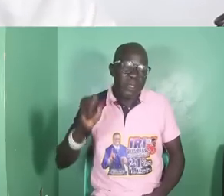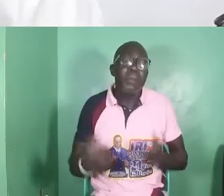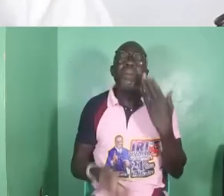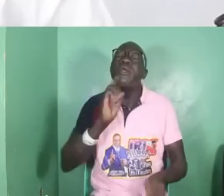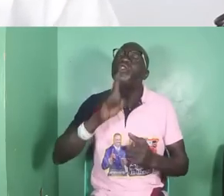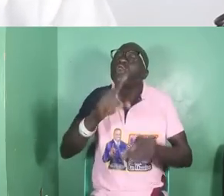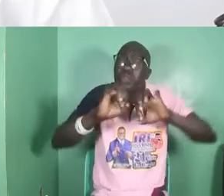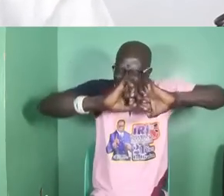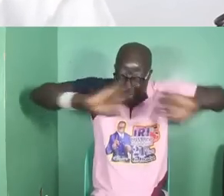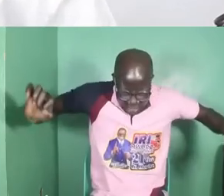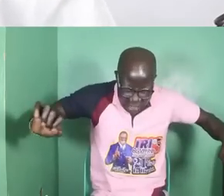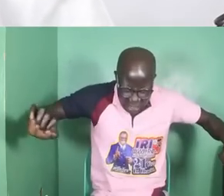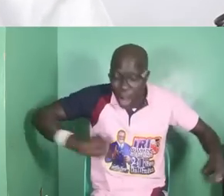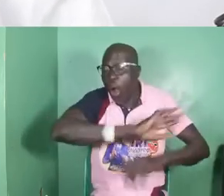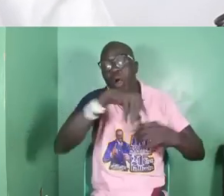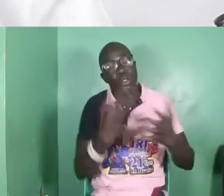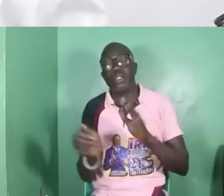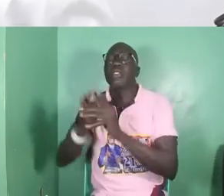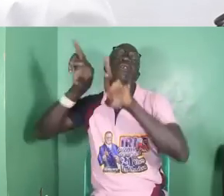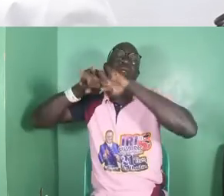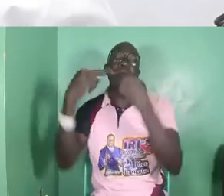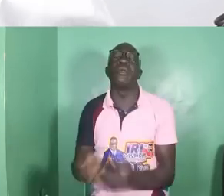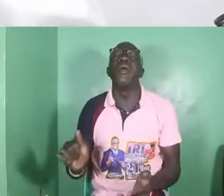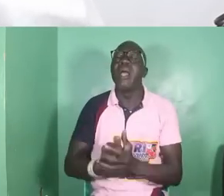she make sure the disconnect of the relationship.